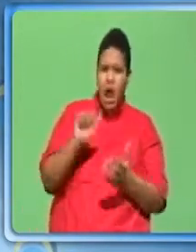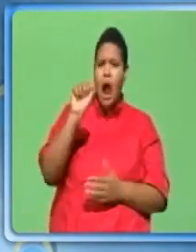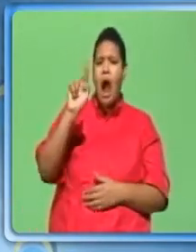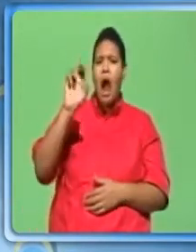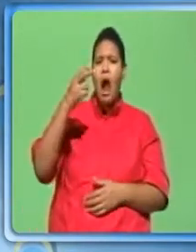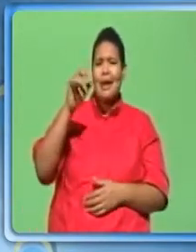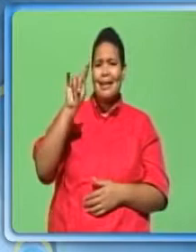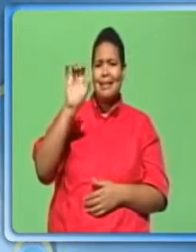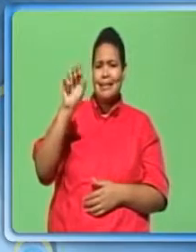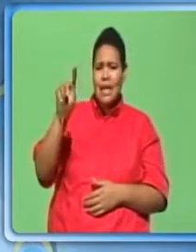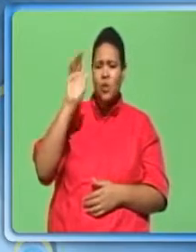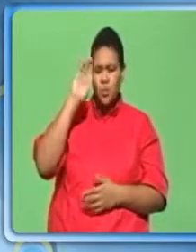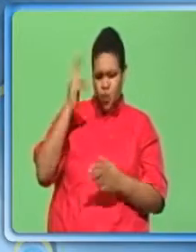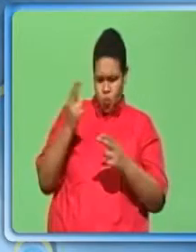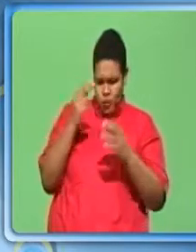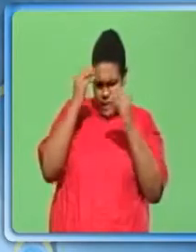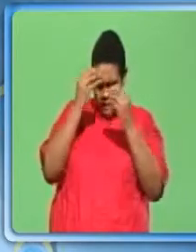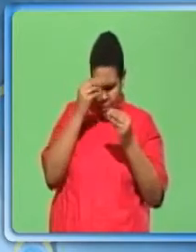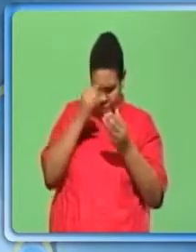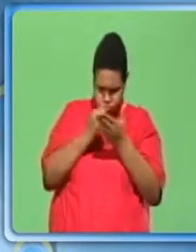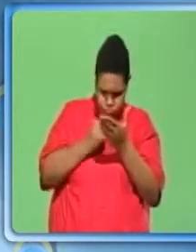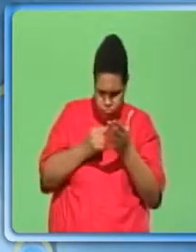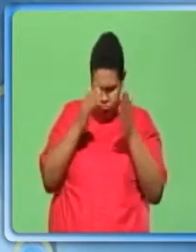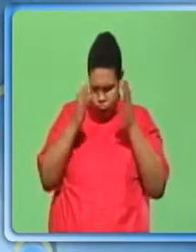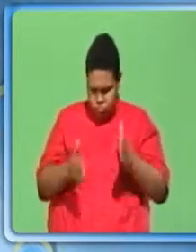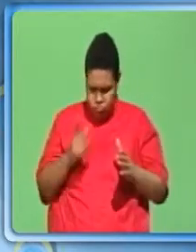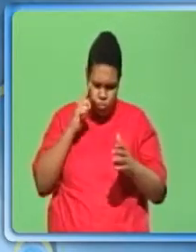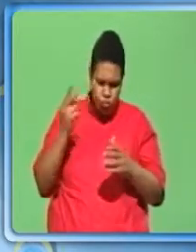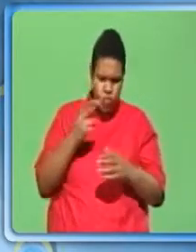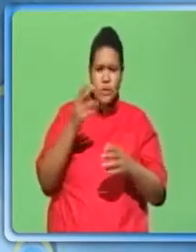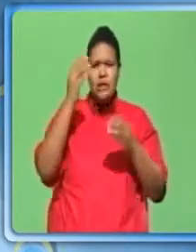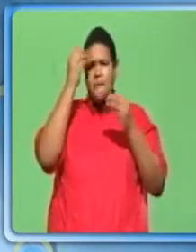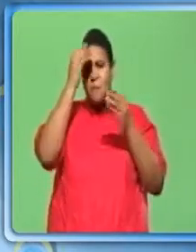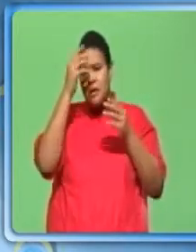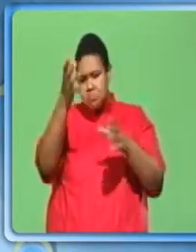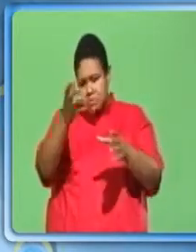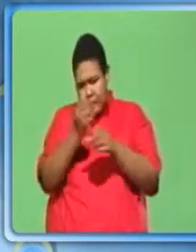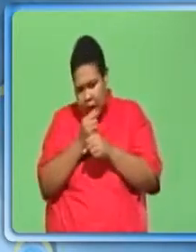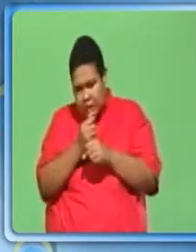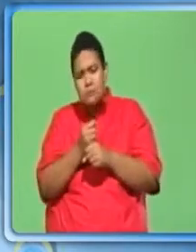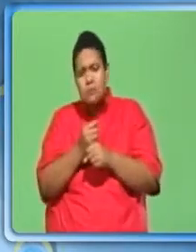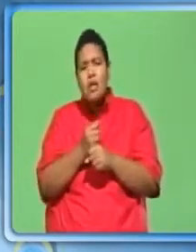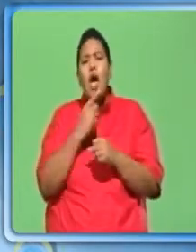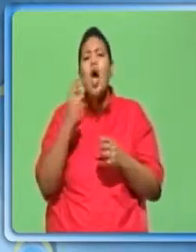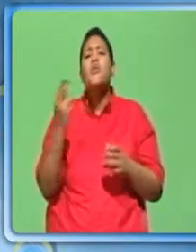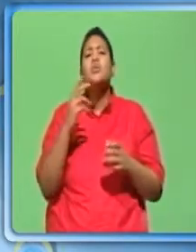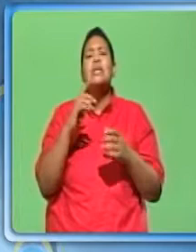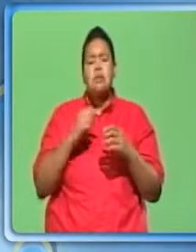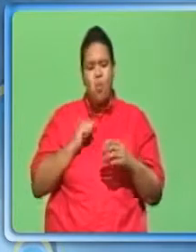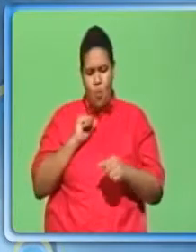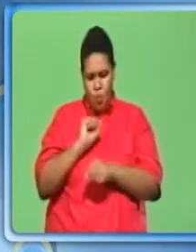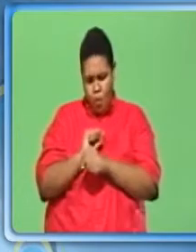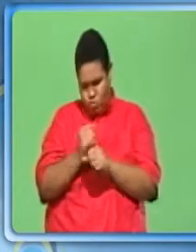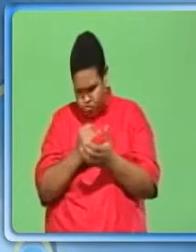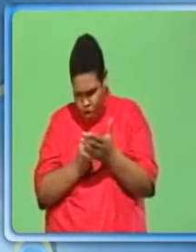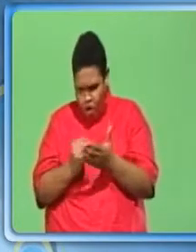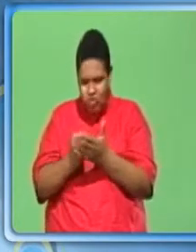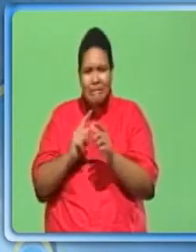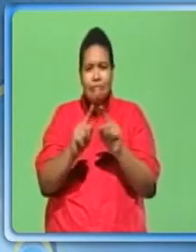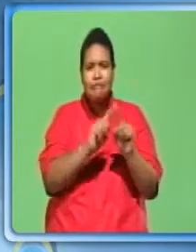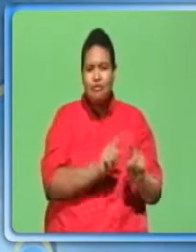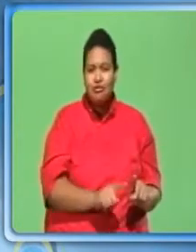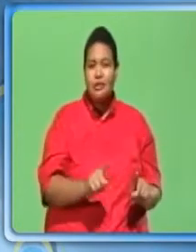preliminary information obtained from the site investigation and develop a set of working drawings.